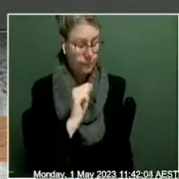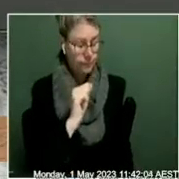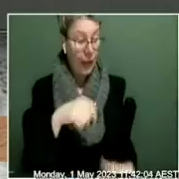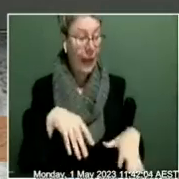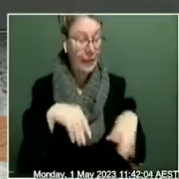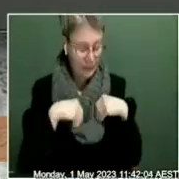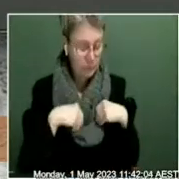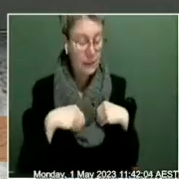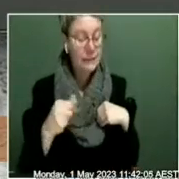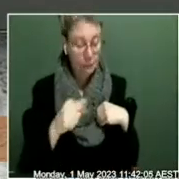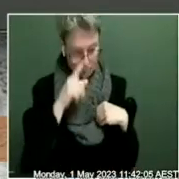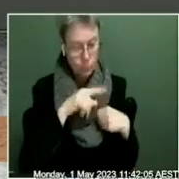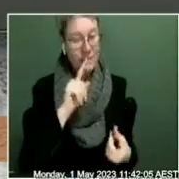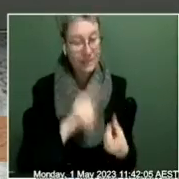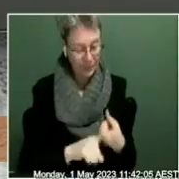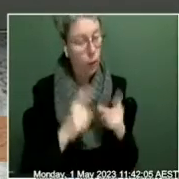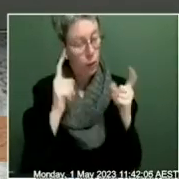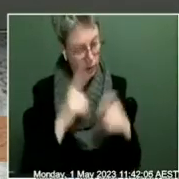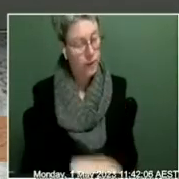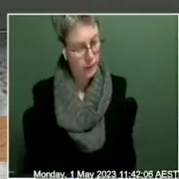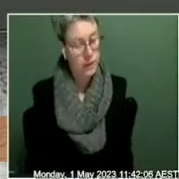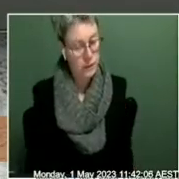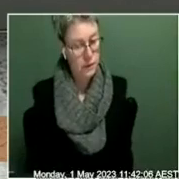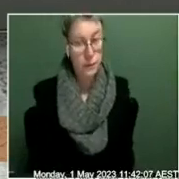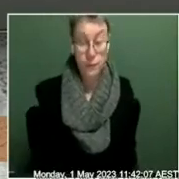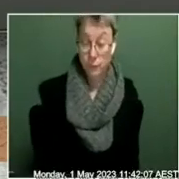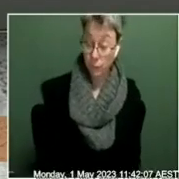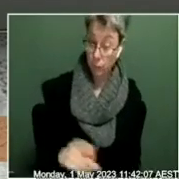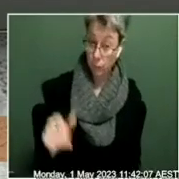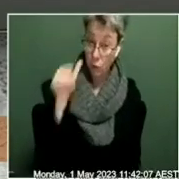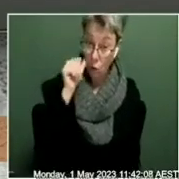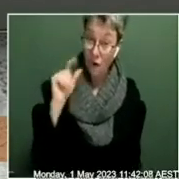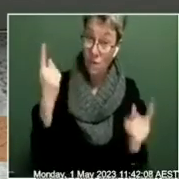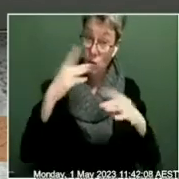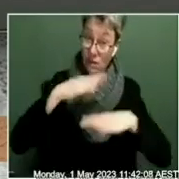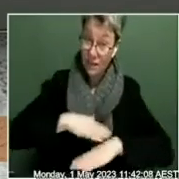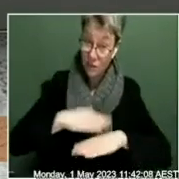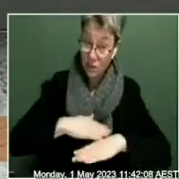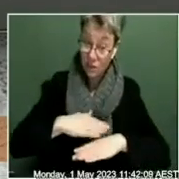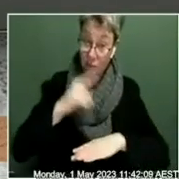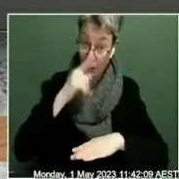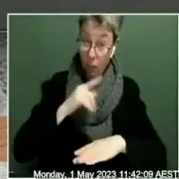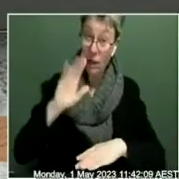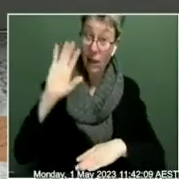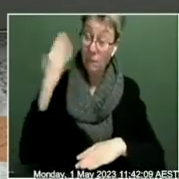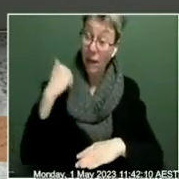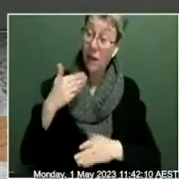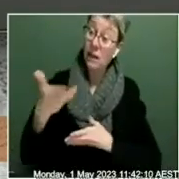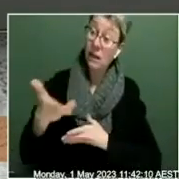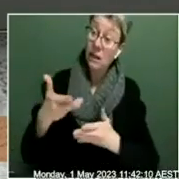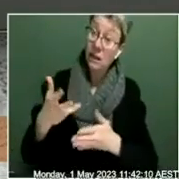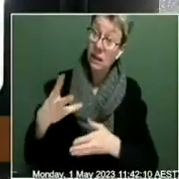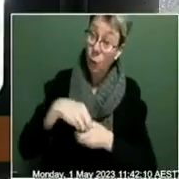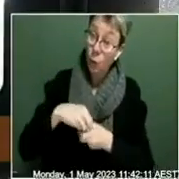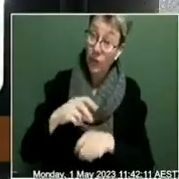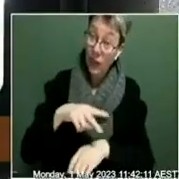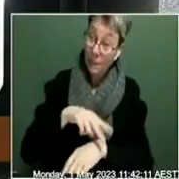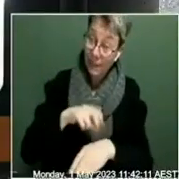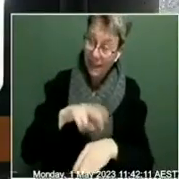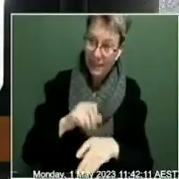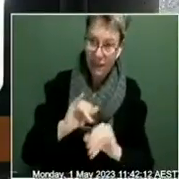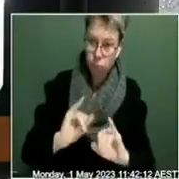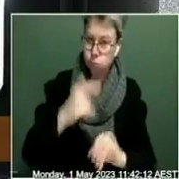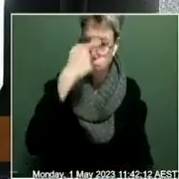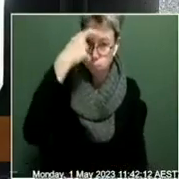police and for that reason are unlikely to trust police, even if they take on this new caring role? That is the